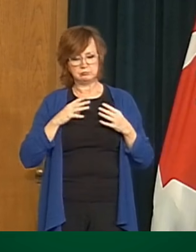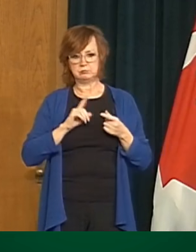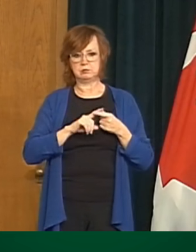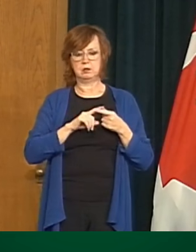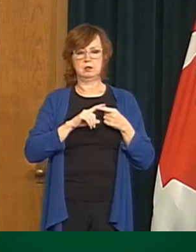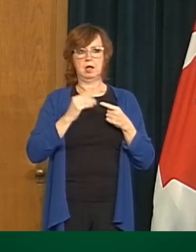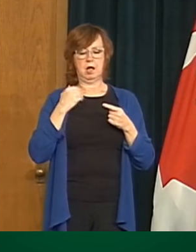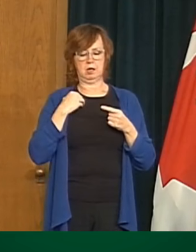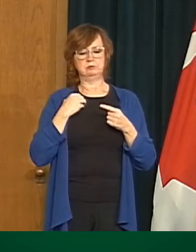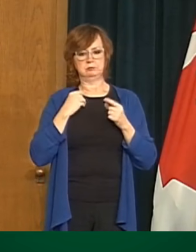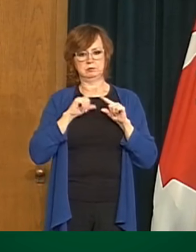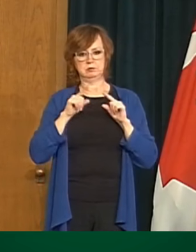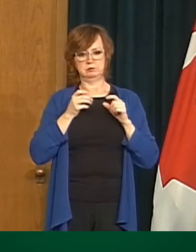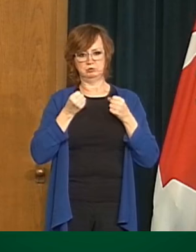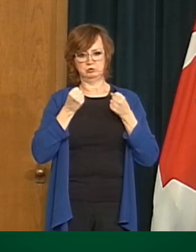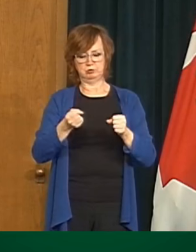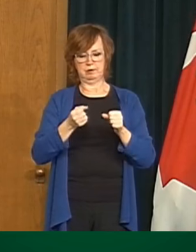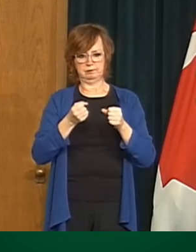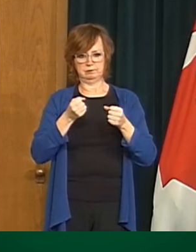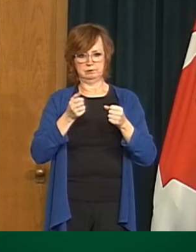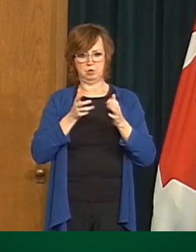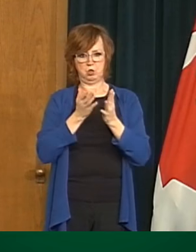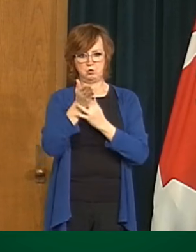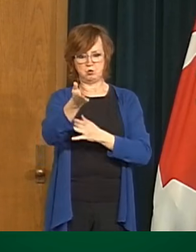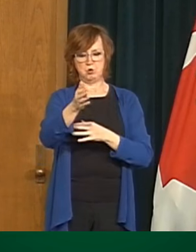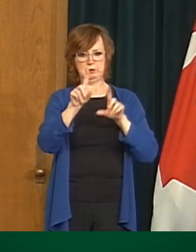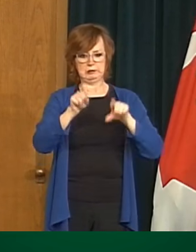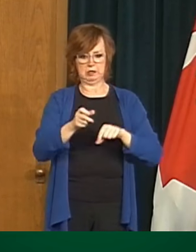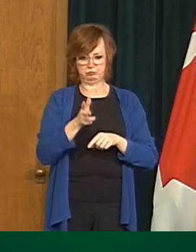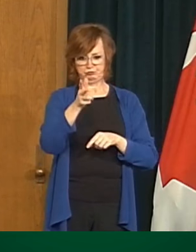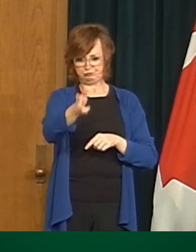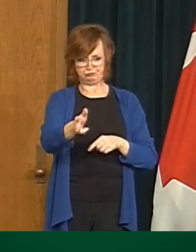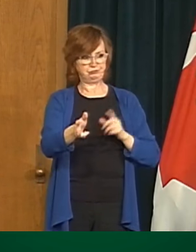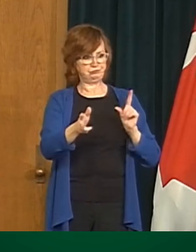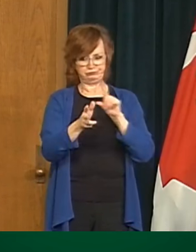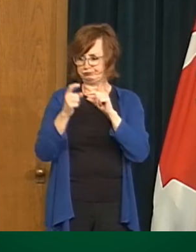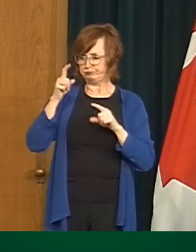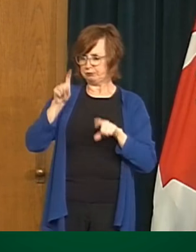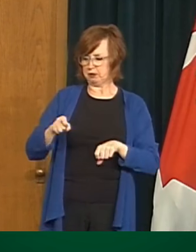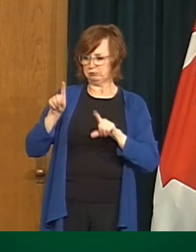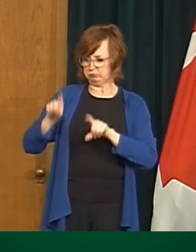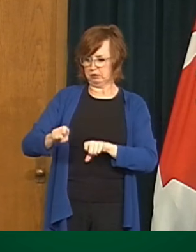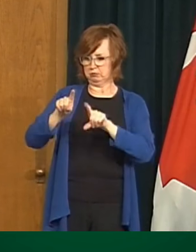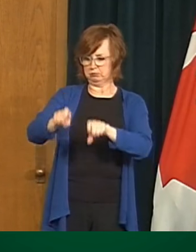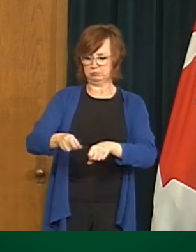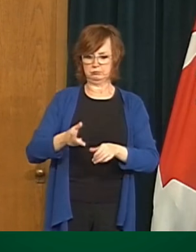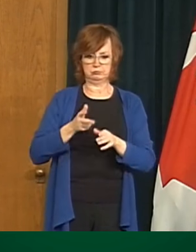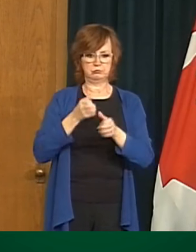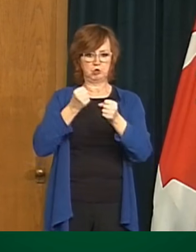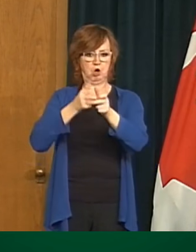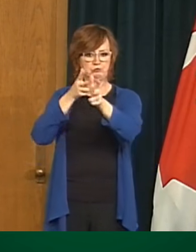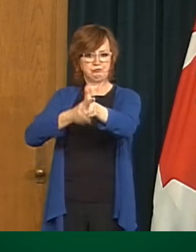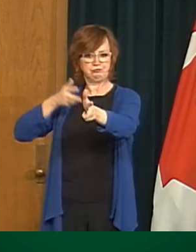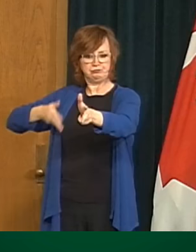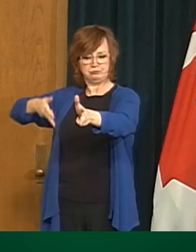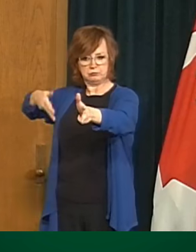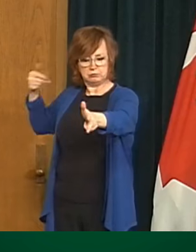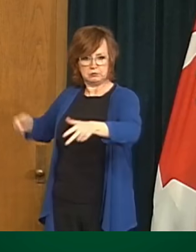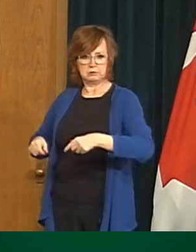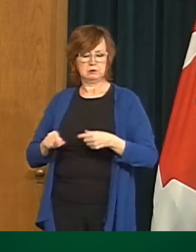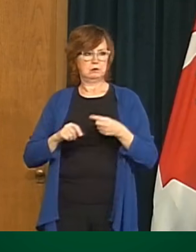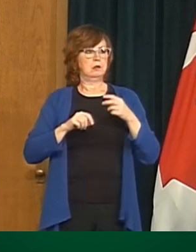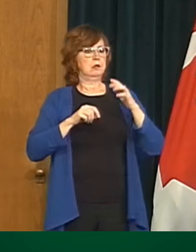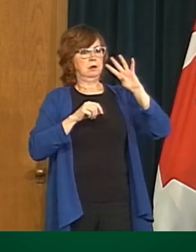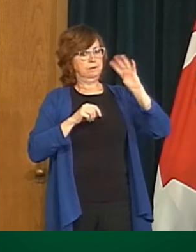we have a surge testing going on, essentially door-to-door offering testing of individuals in